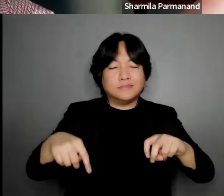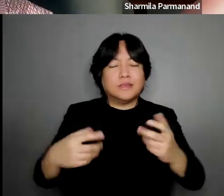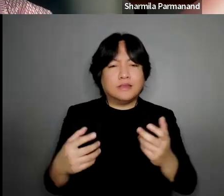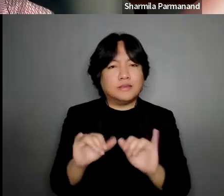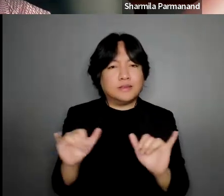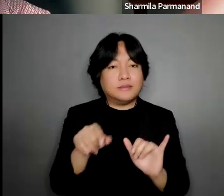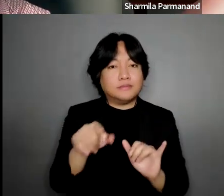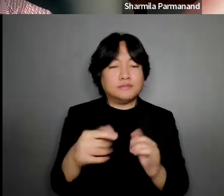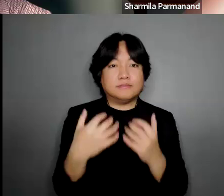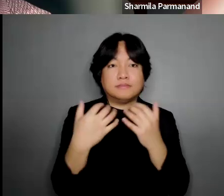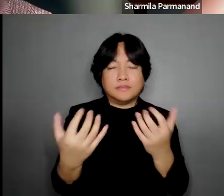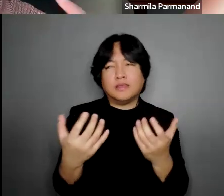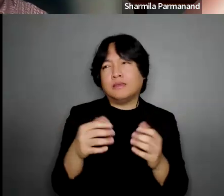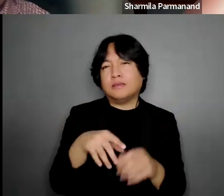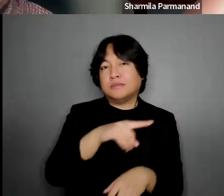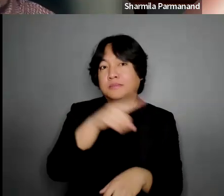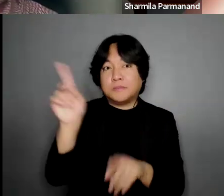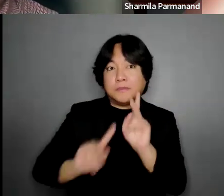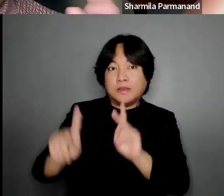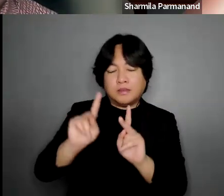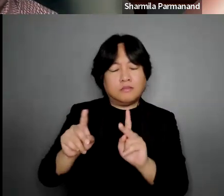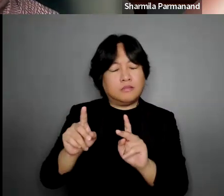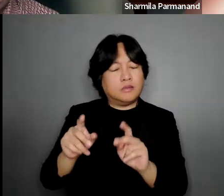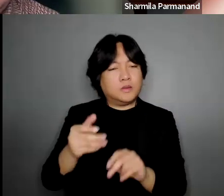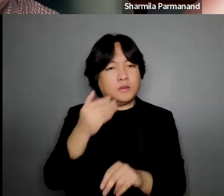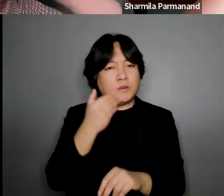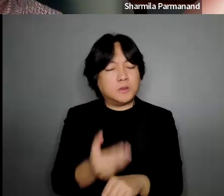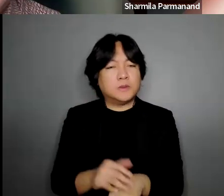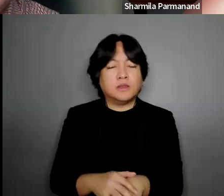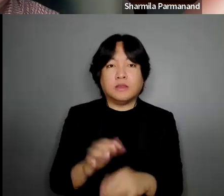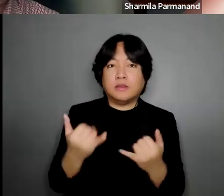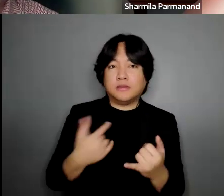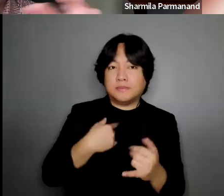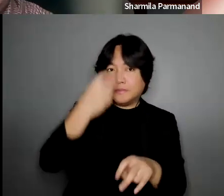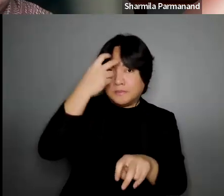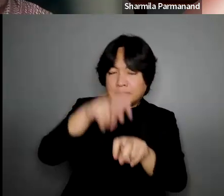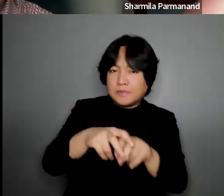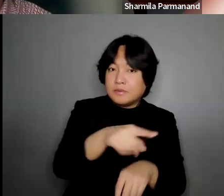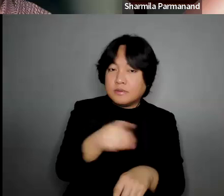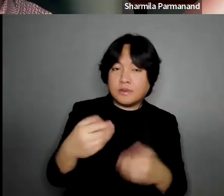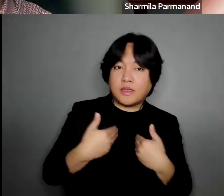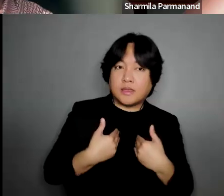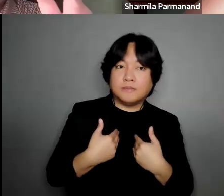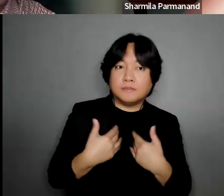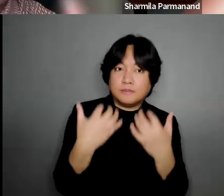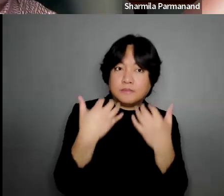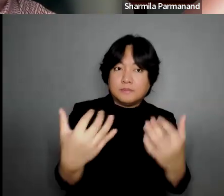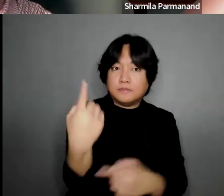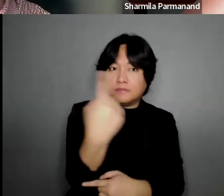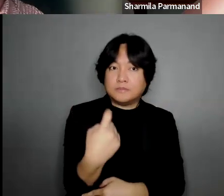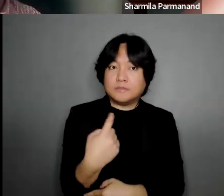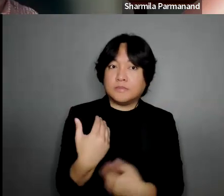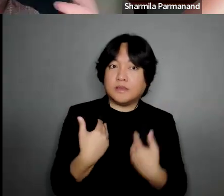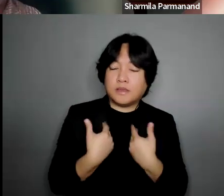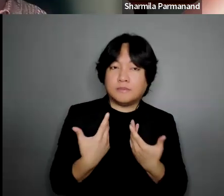in the field in general. No, and so as I synthesize, if the audience has questions for our panelists, no, before we dive into the